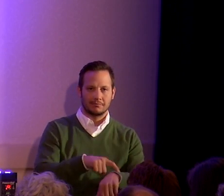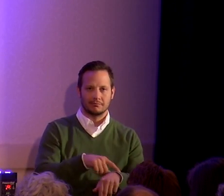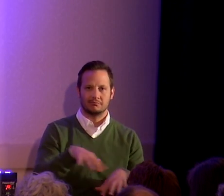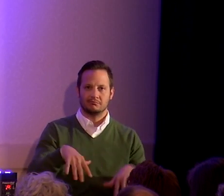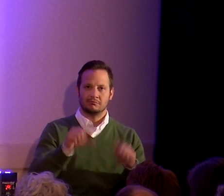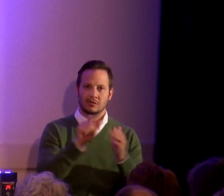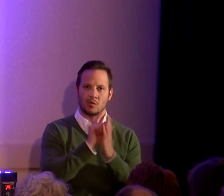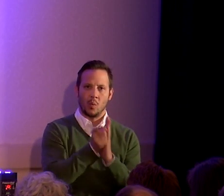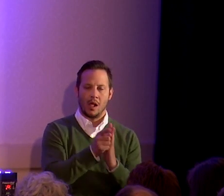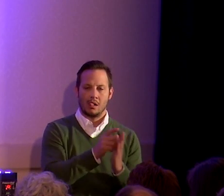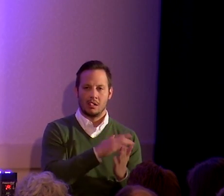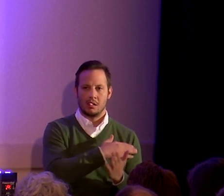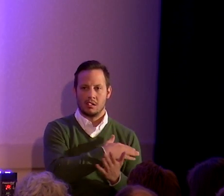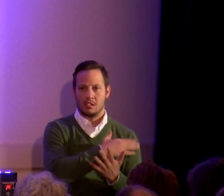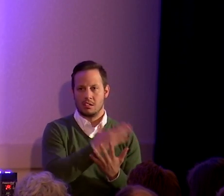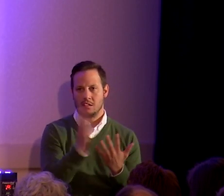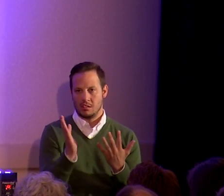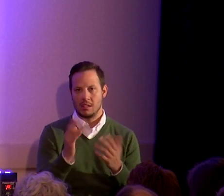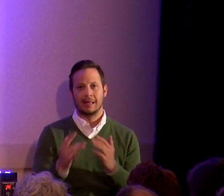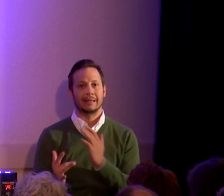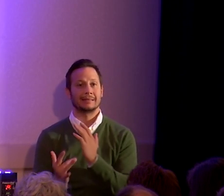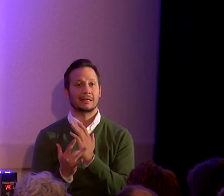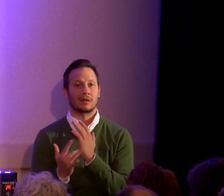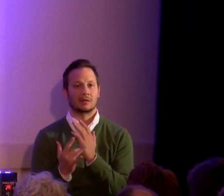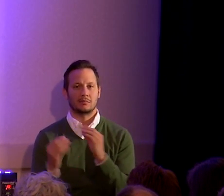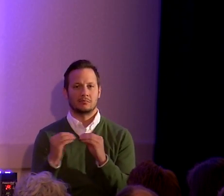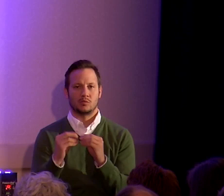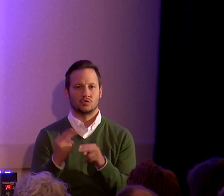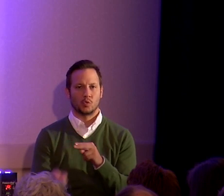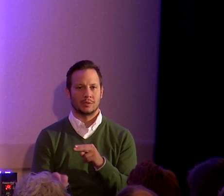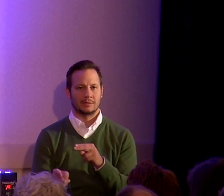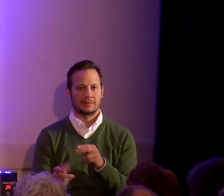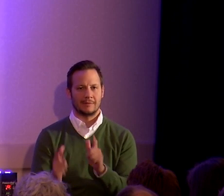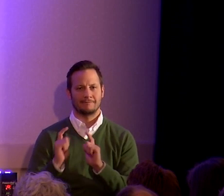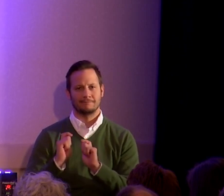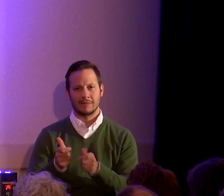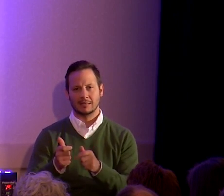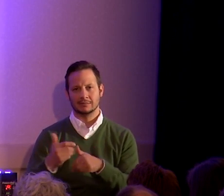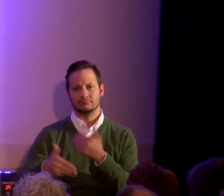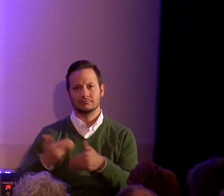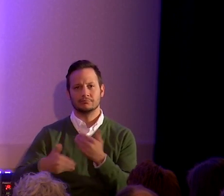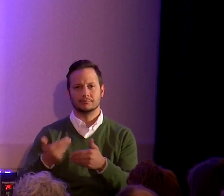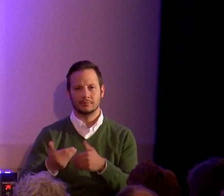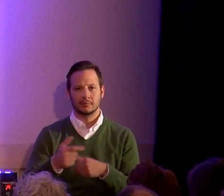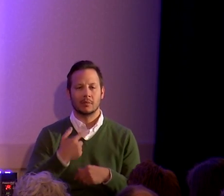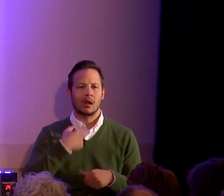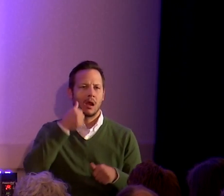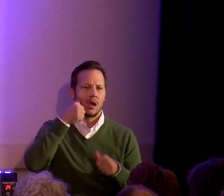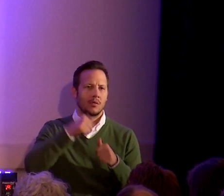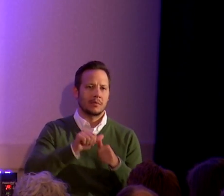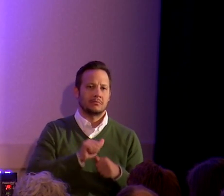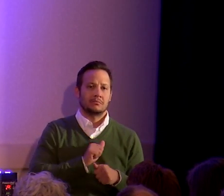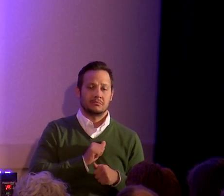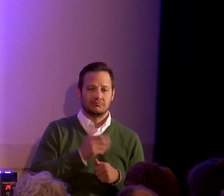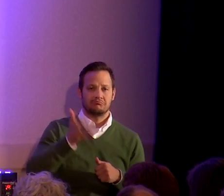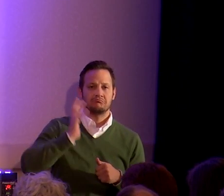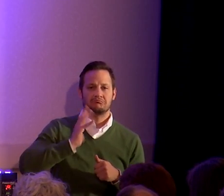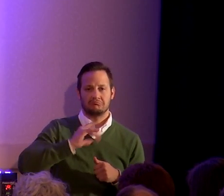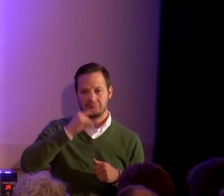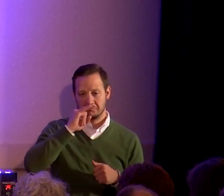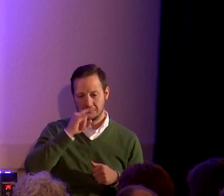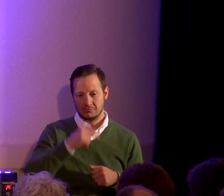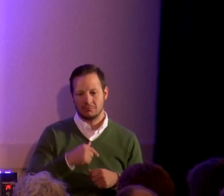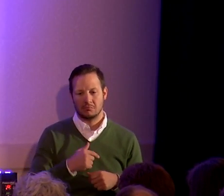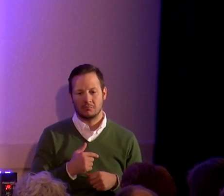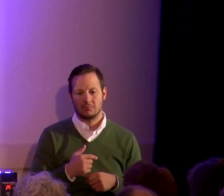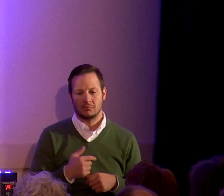Our technological progression is very short-term, it's happening very quickly. I can remember when I was a kid, the idea of calling